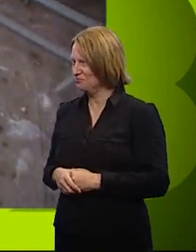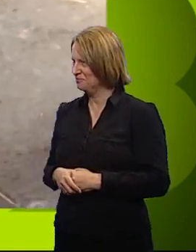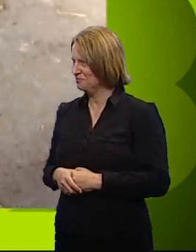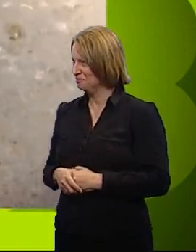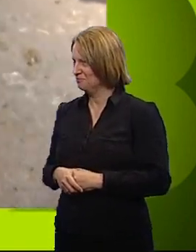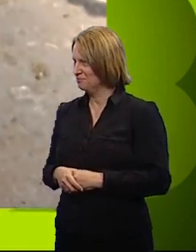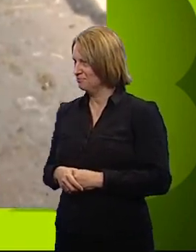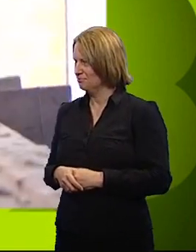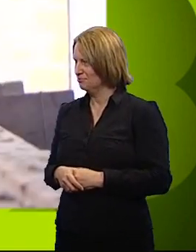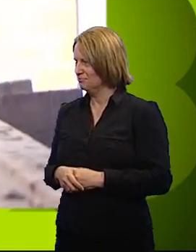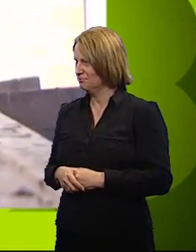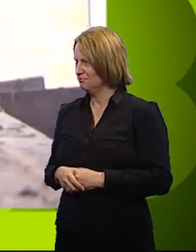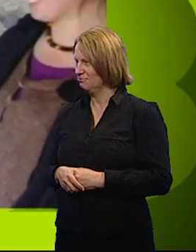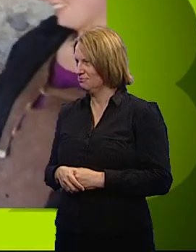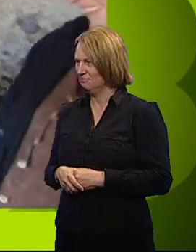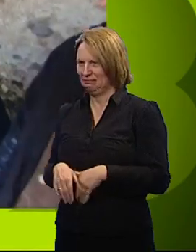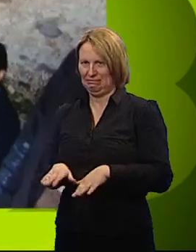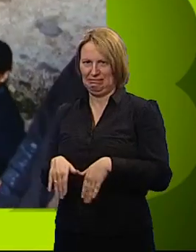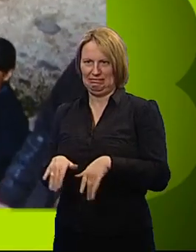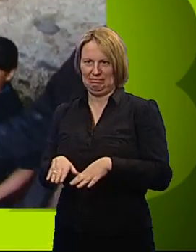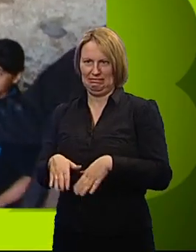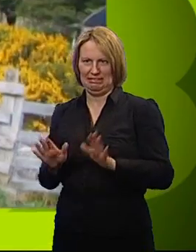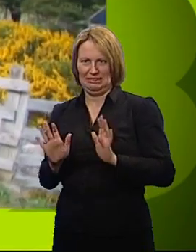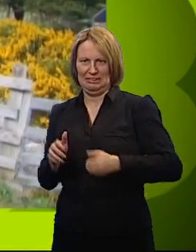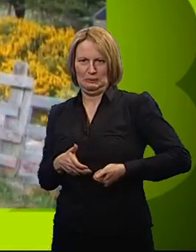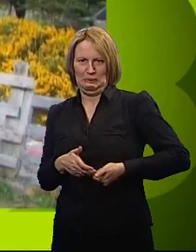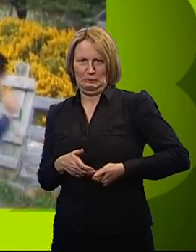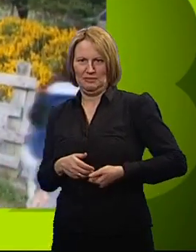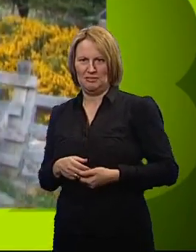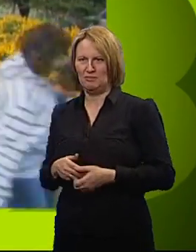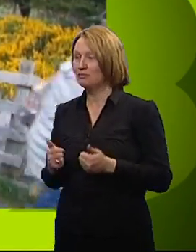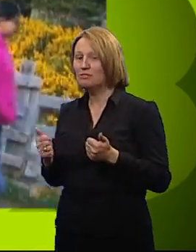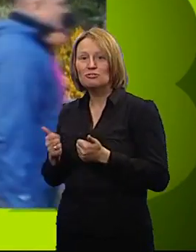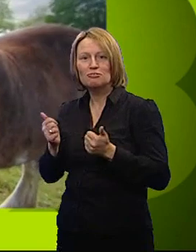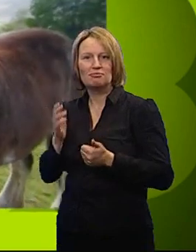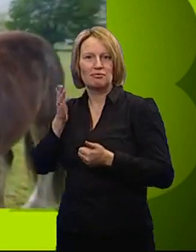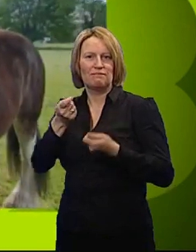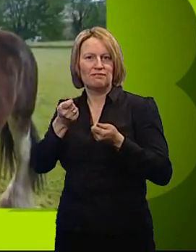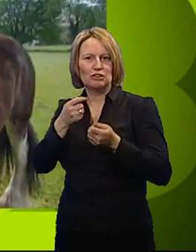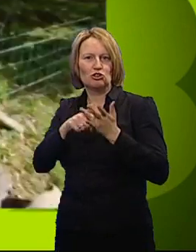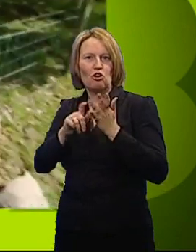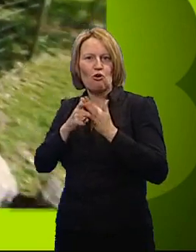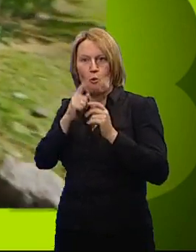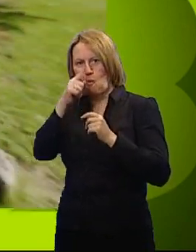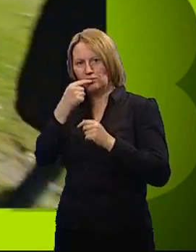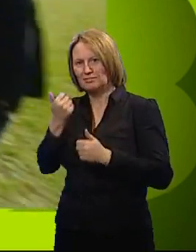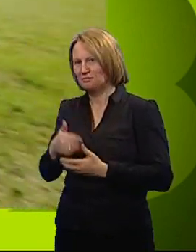Well, sort of. Get him up, please. To finish off, they go to feed Jock the